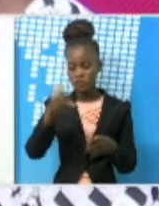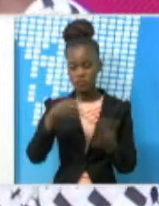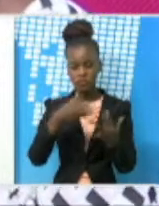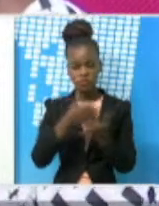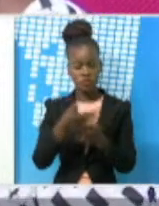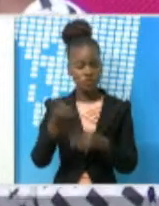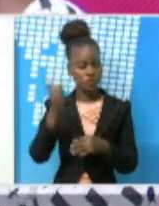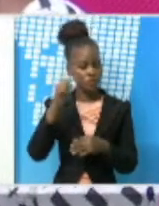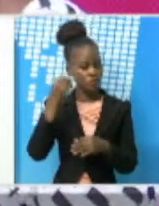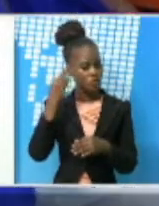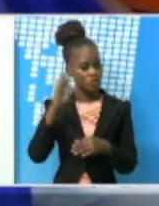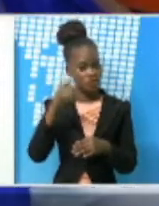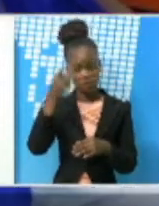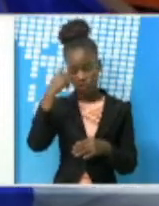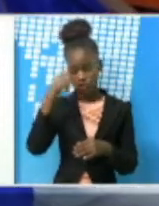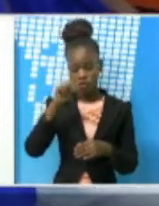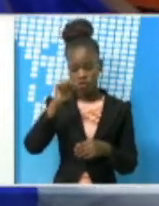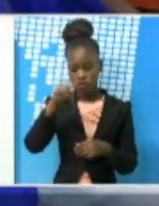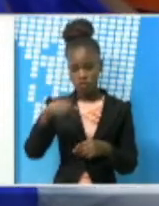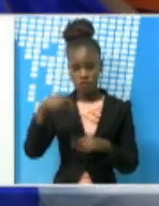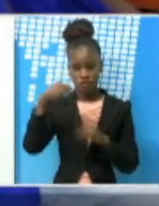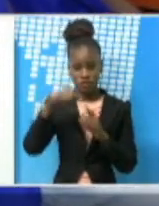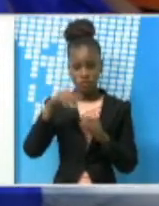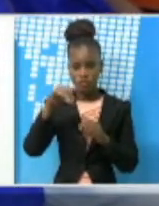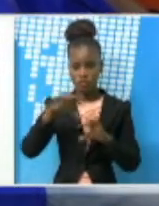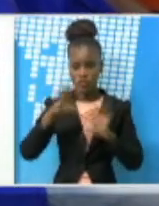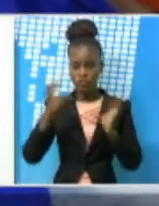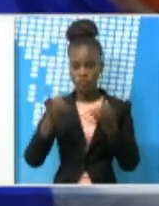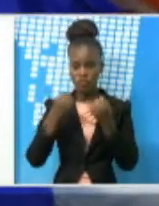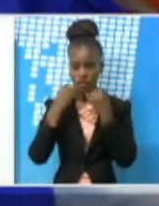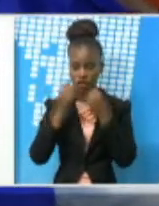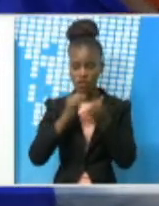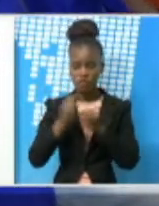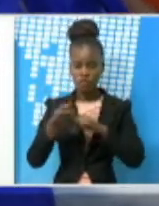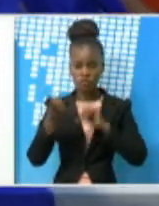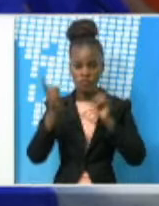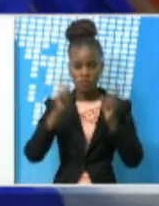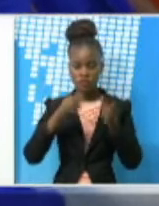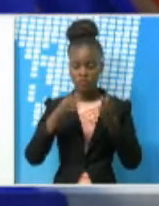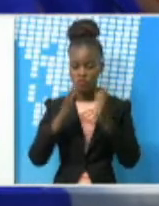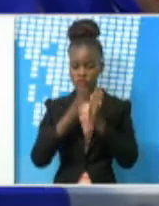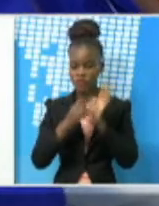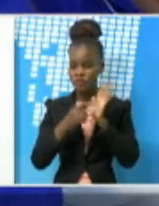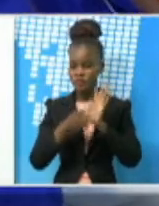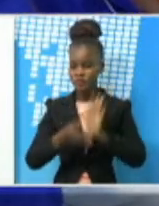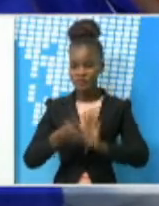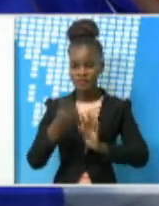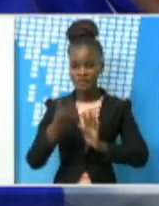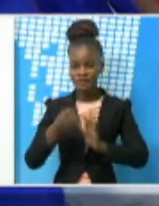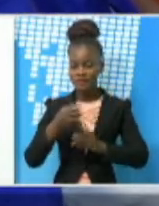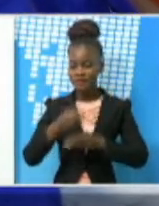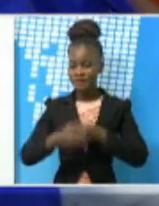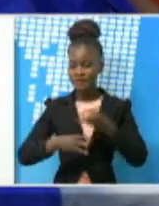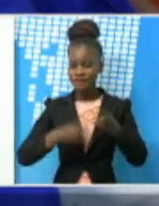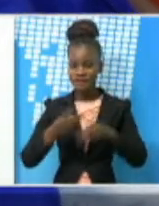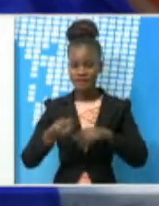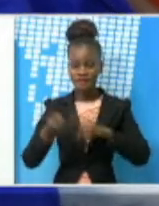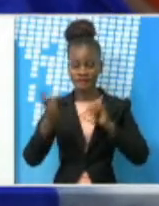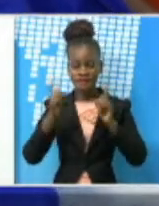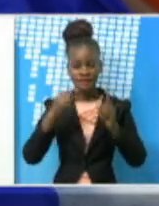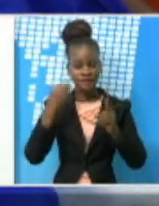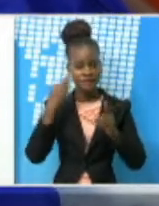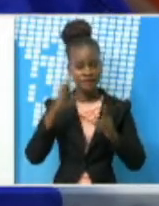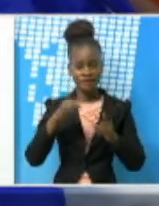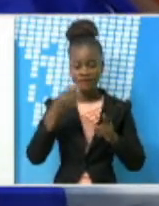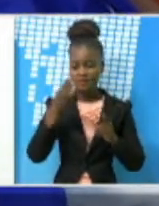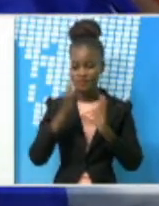modularization of skills assessment, staff capacity, which will expedite flexible learning, innovation and employability of the technical